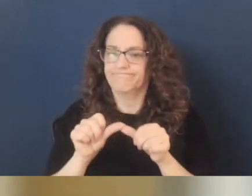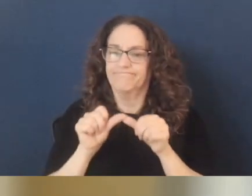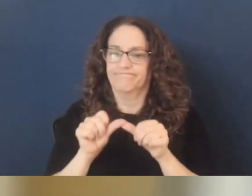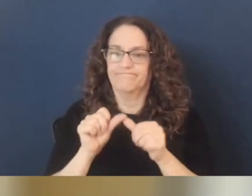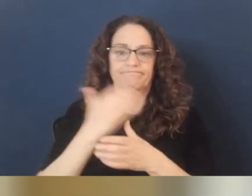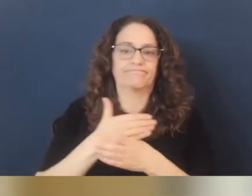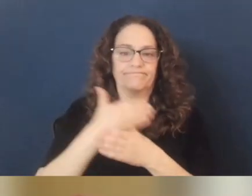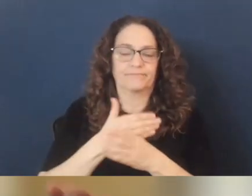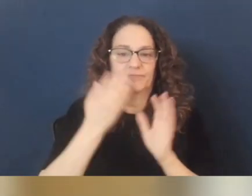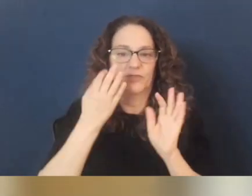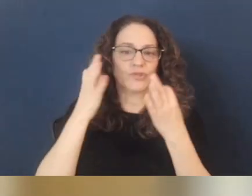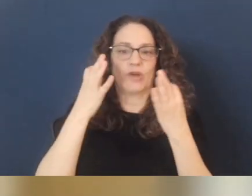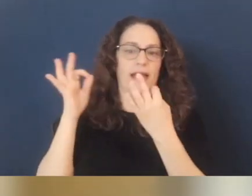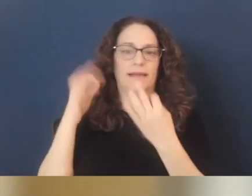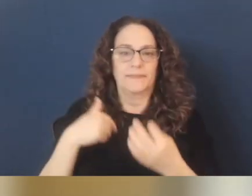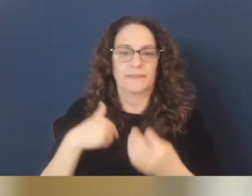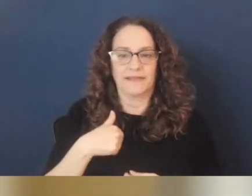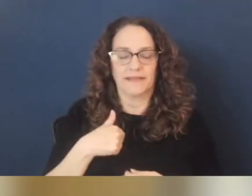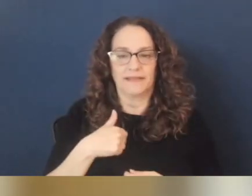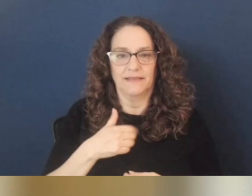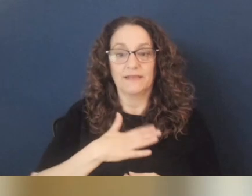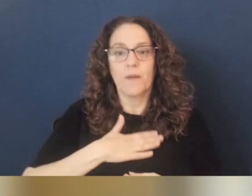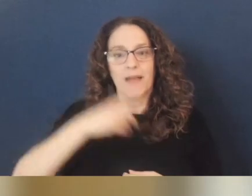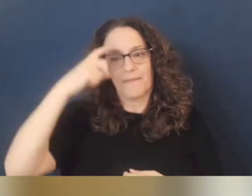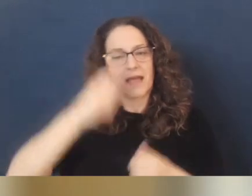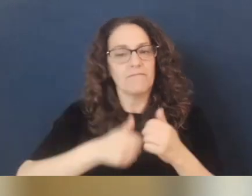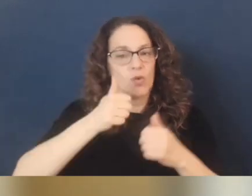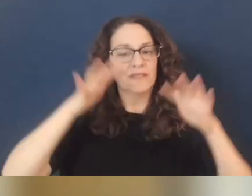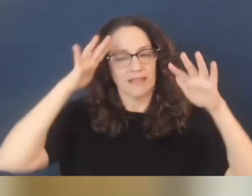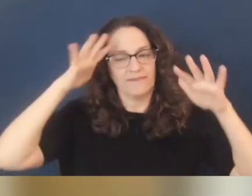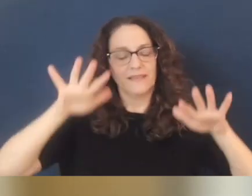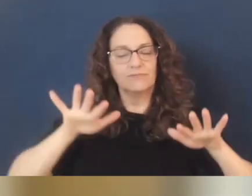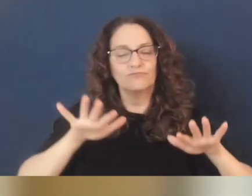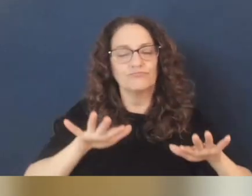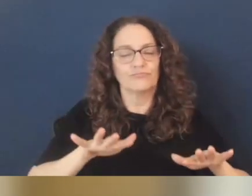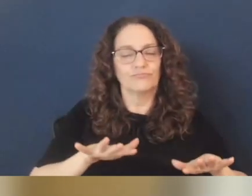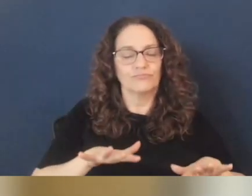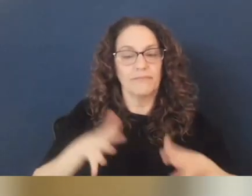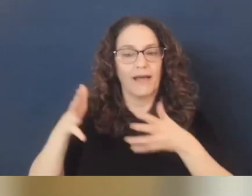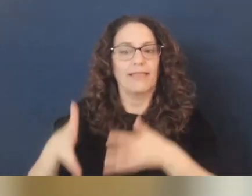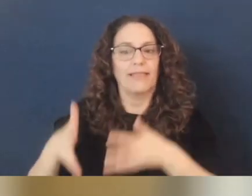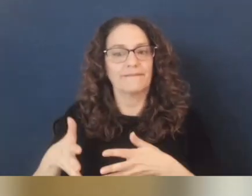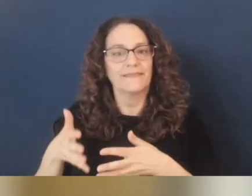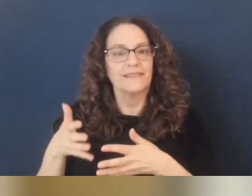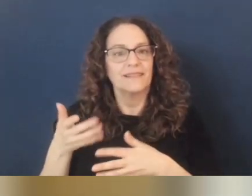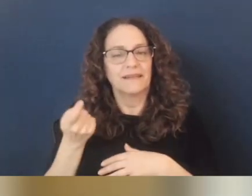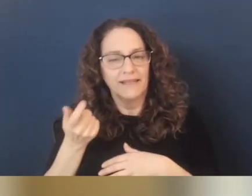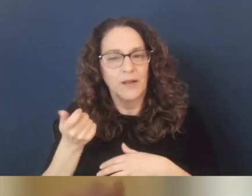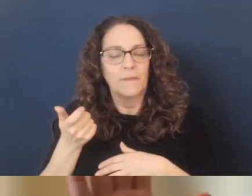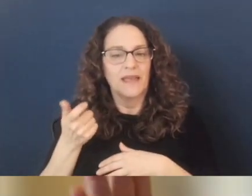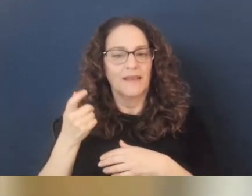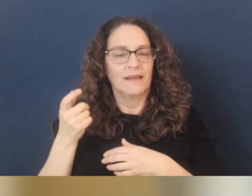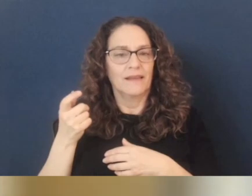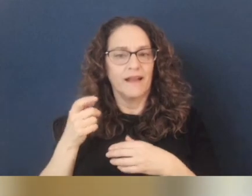even after most of the mind has settled. And I found that when I apply these five strategies,